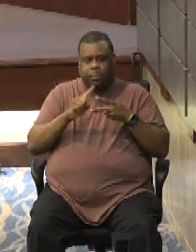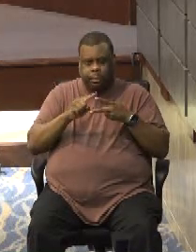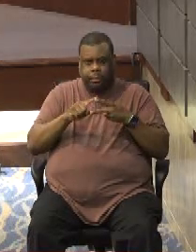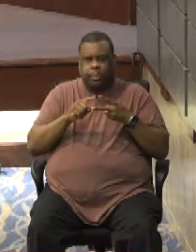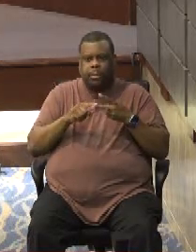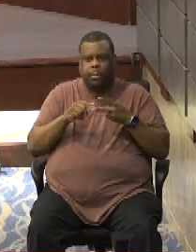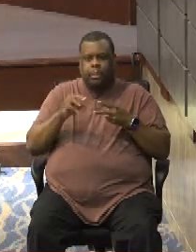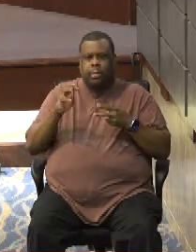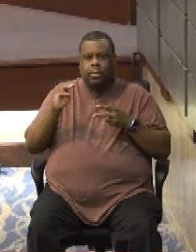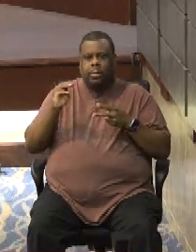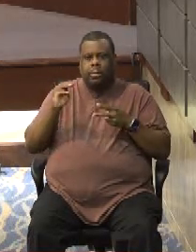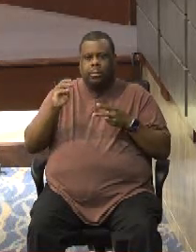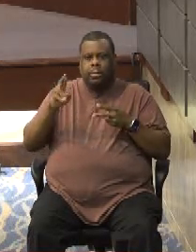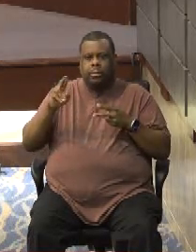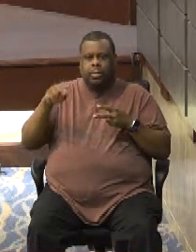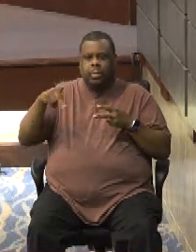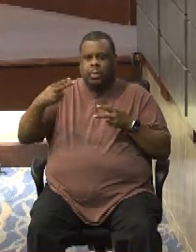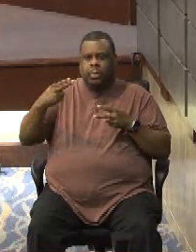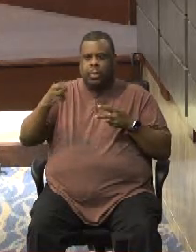Northcutt.